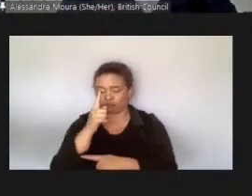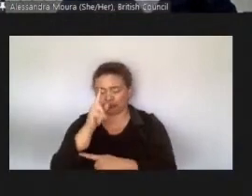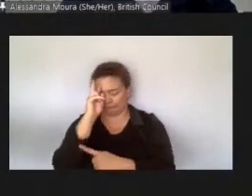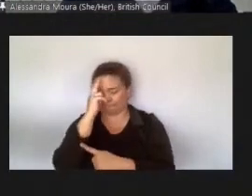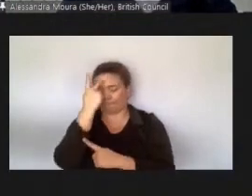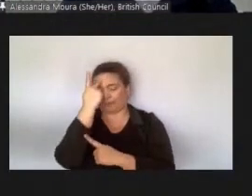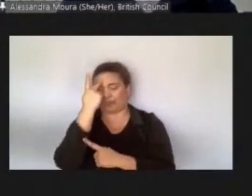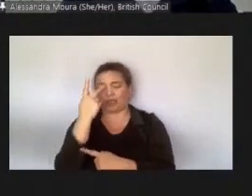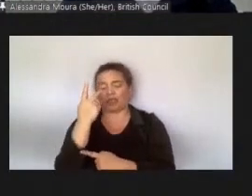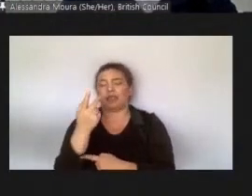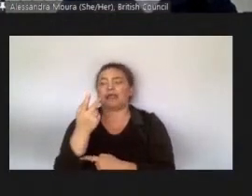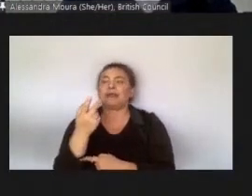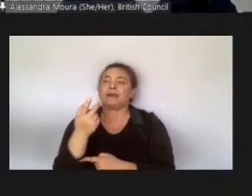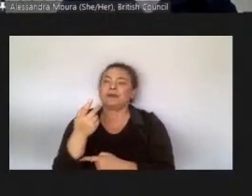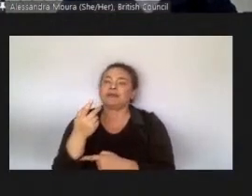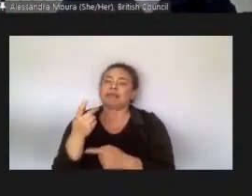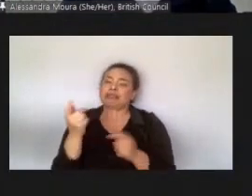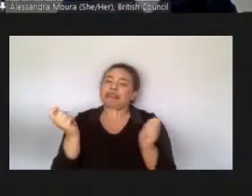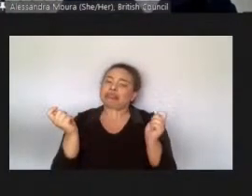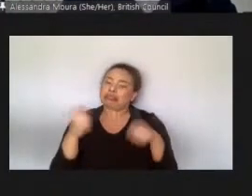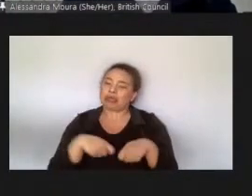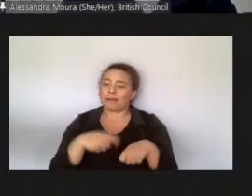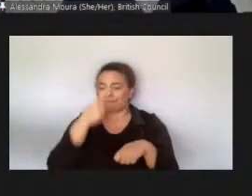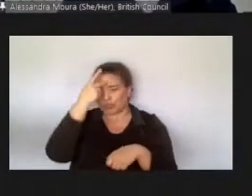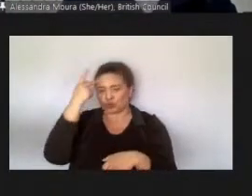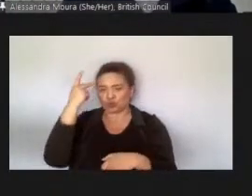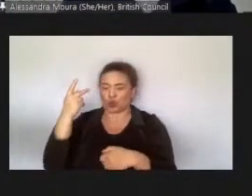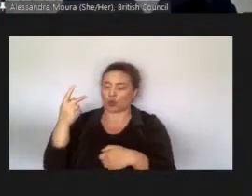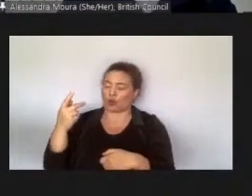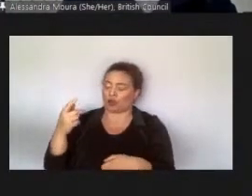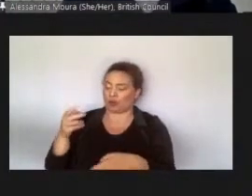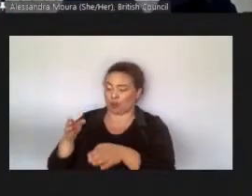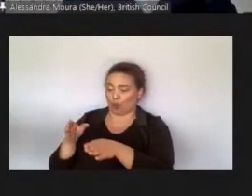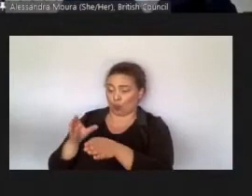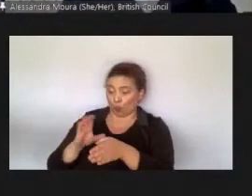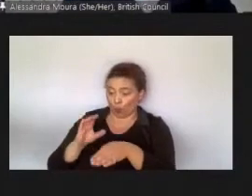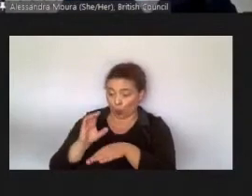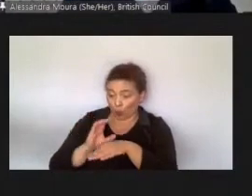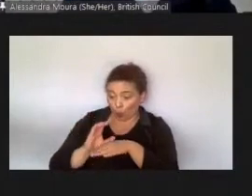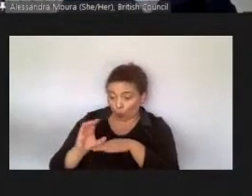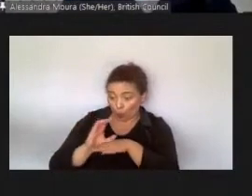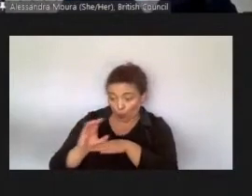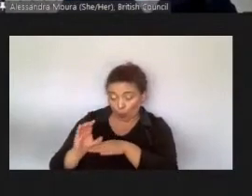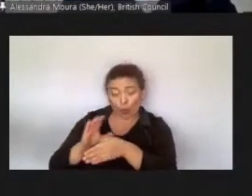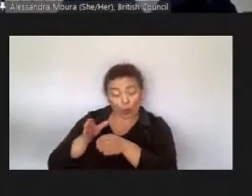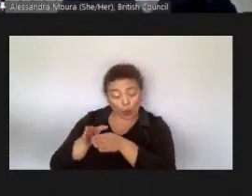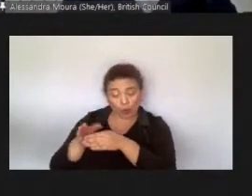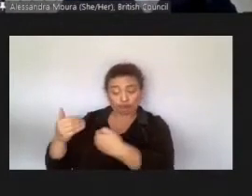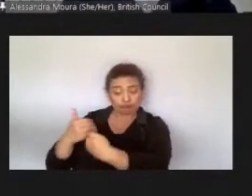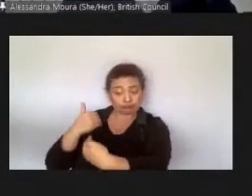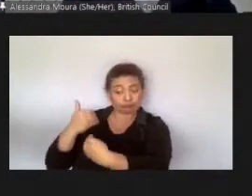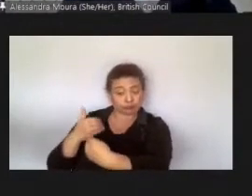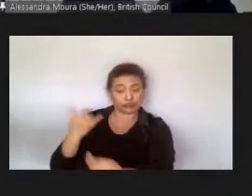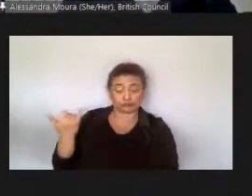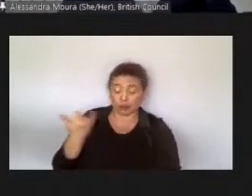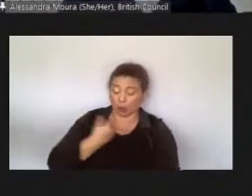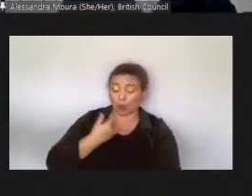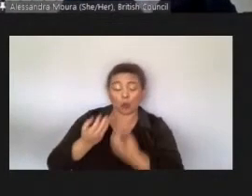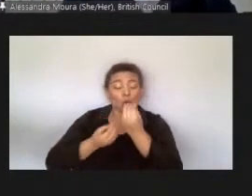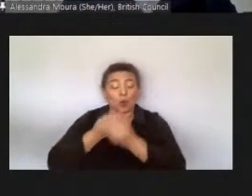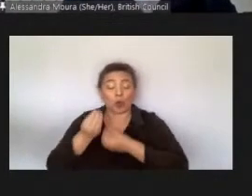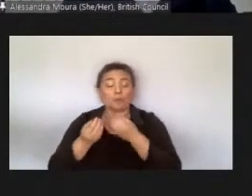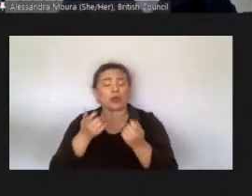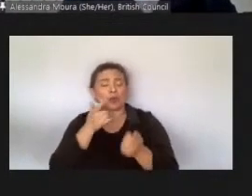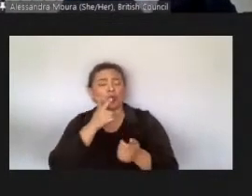the coordinator. It helped so much that it was about being able to watch someone watching me. So I think it's that idea